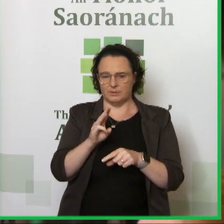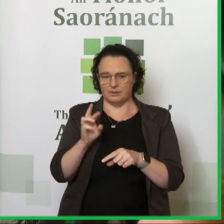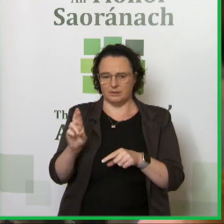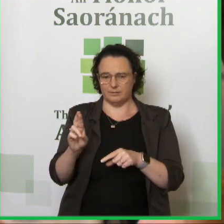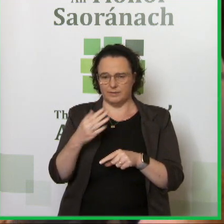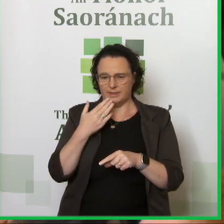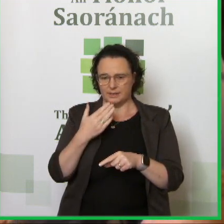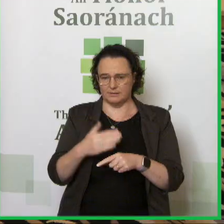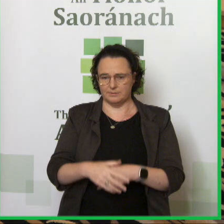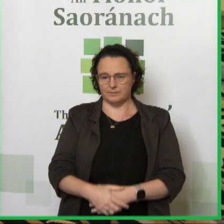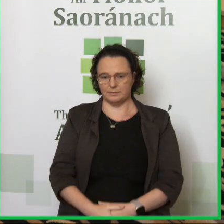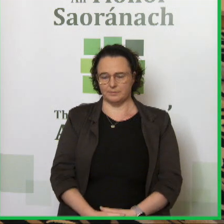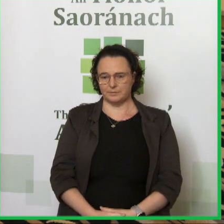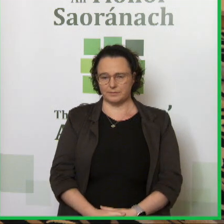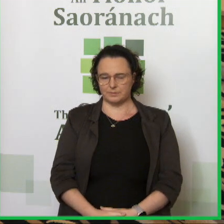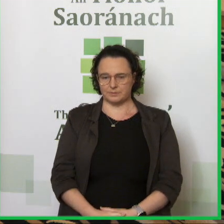Thanks.